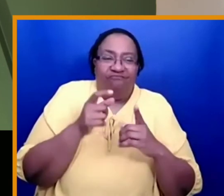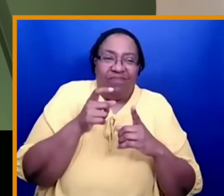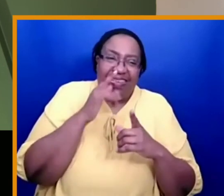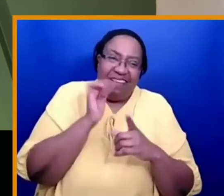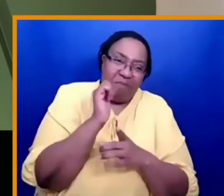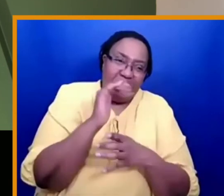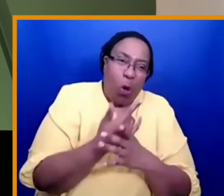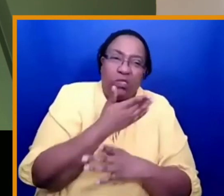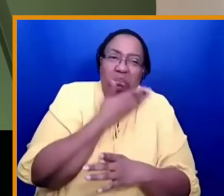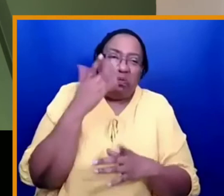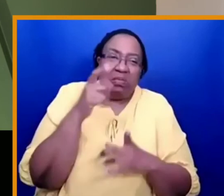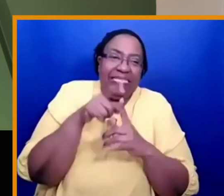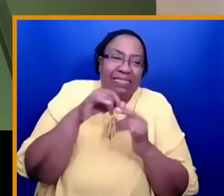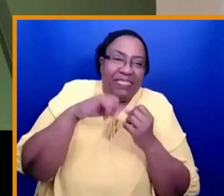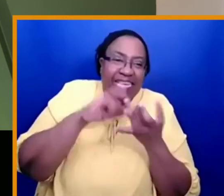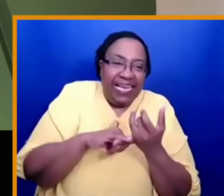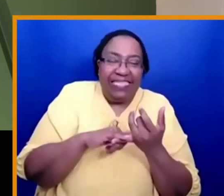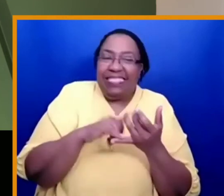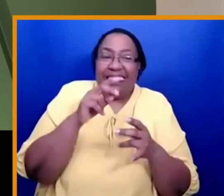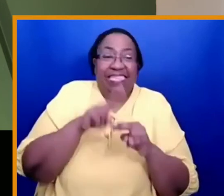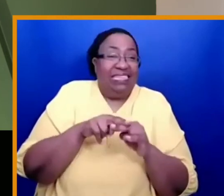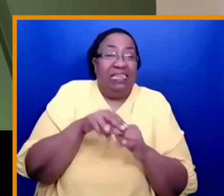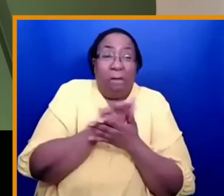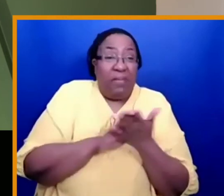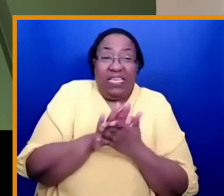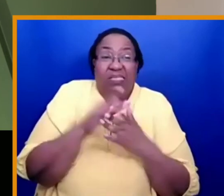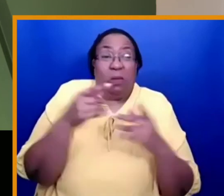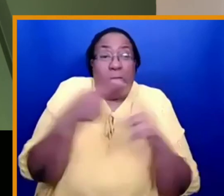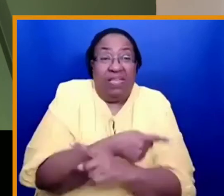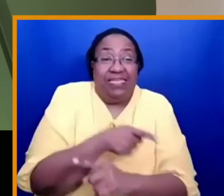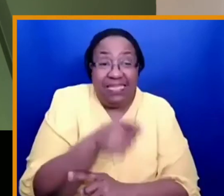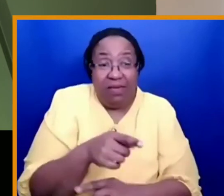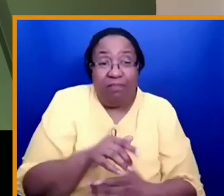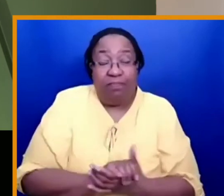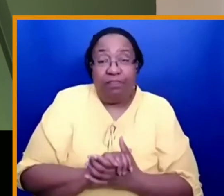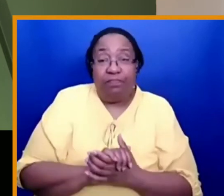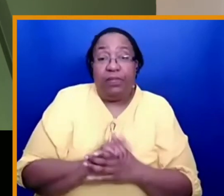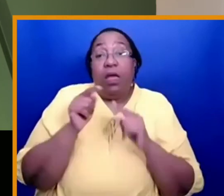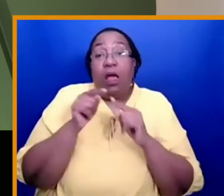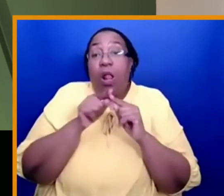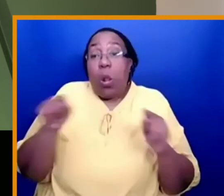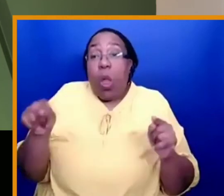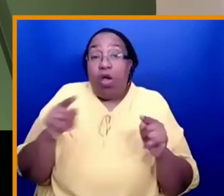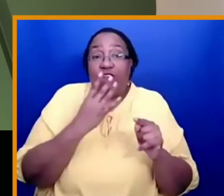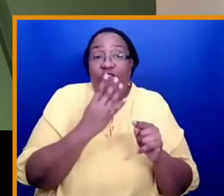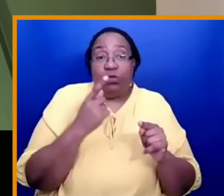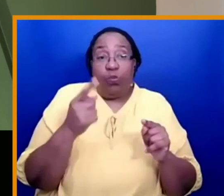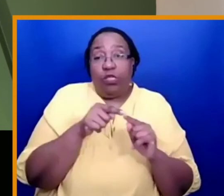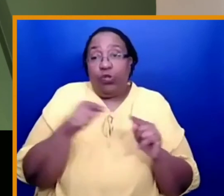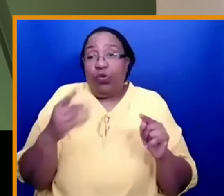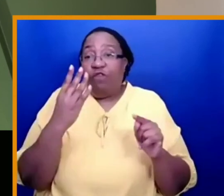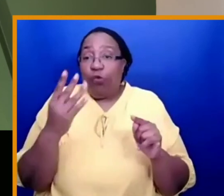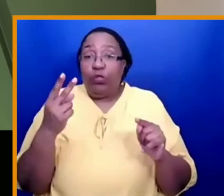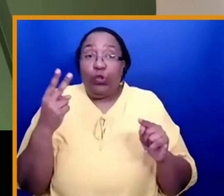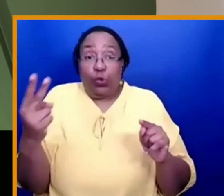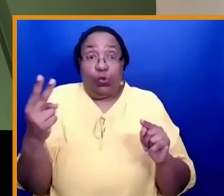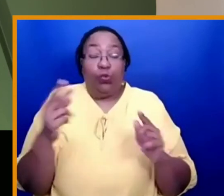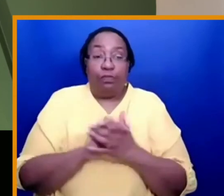a real public benefit. Referring to lines 41 to 42, I do worry that determining whether a criminal record should be